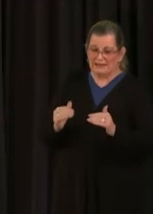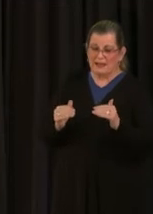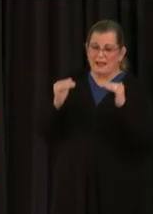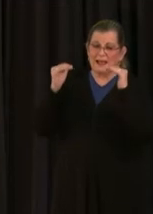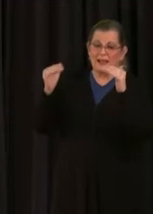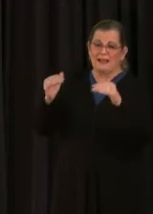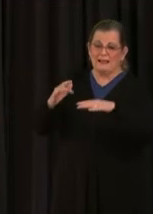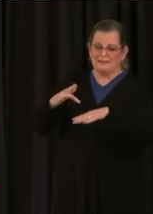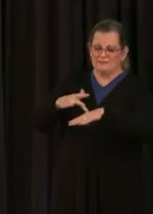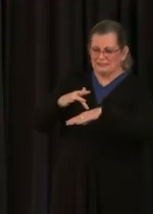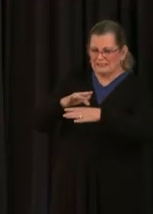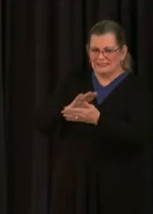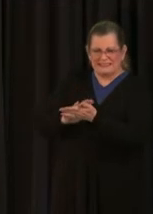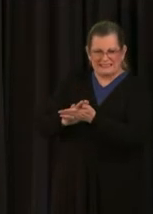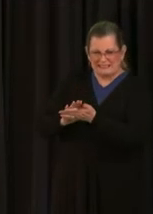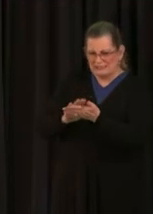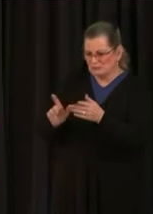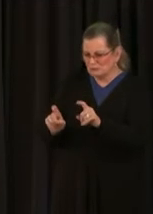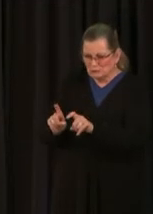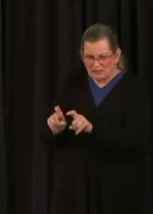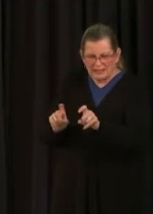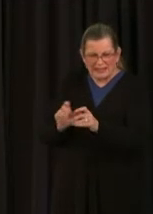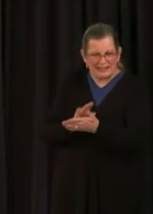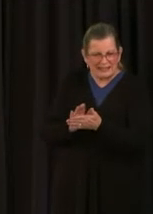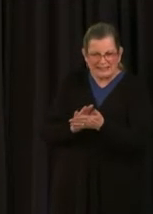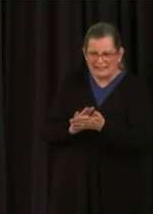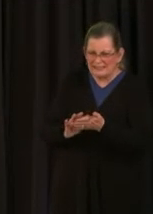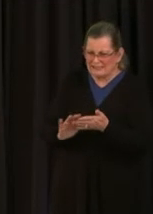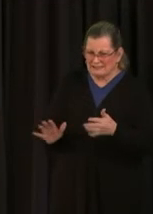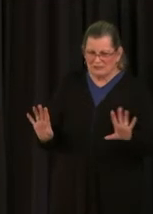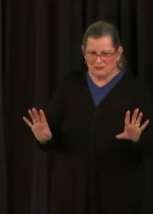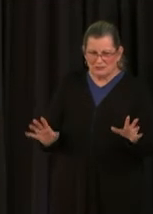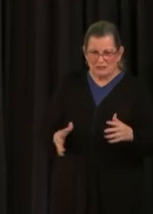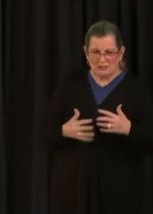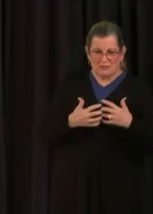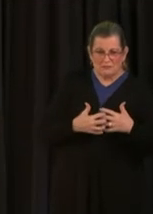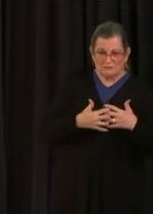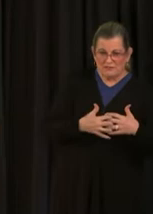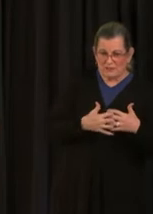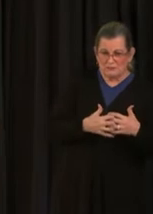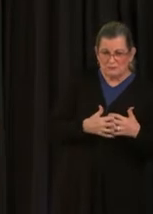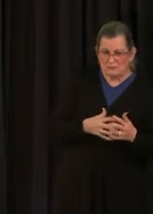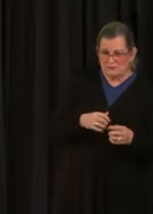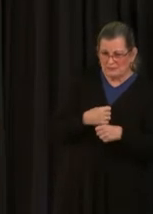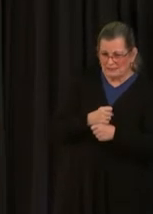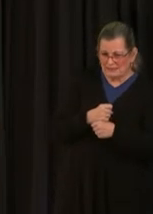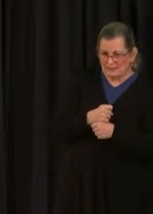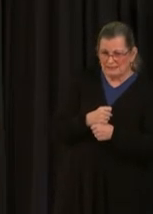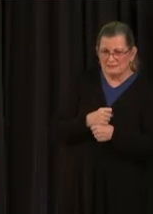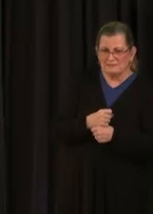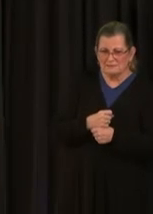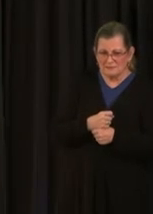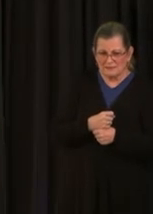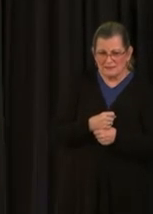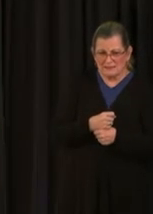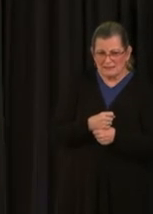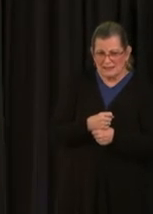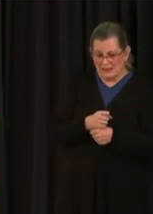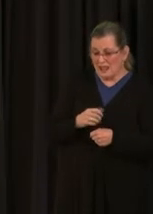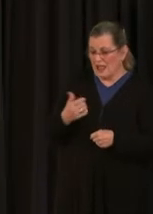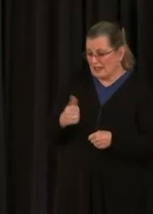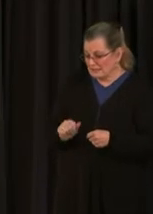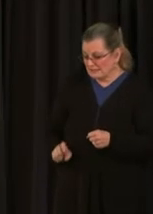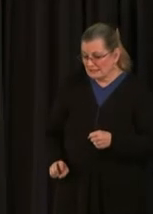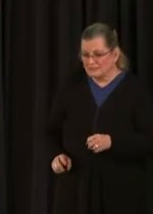and disinfection efforts. We've continued to do so in alignment with the latest guidance from the